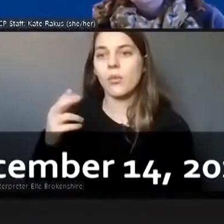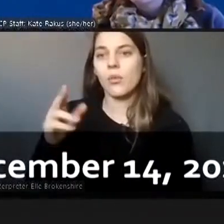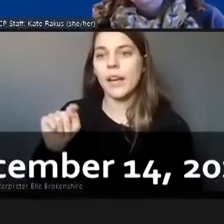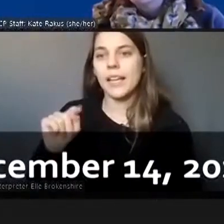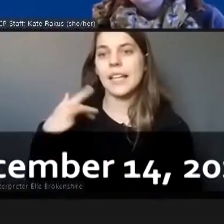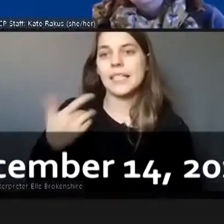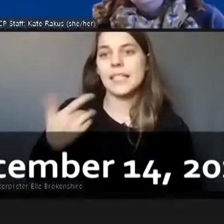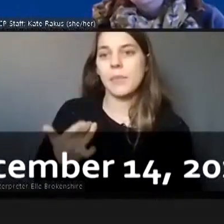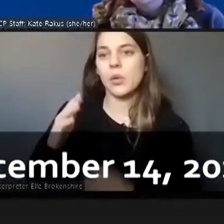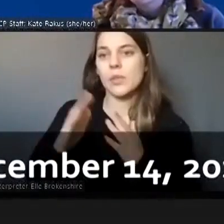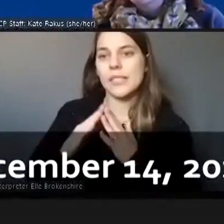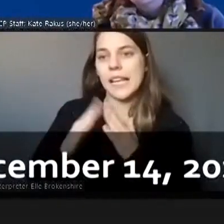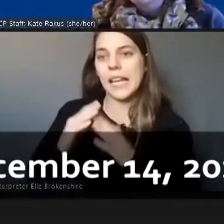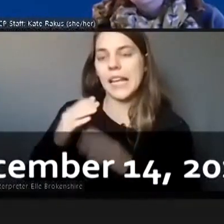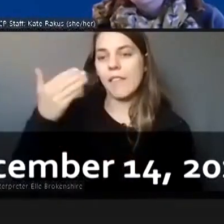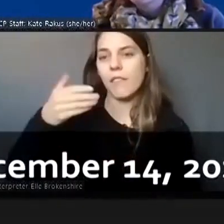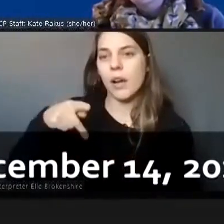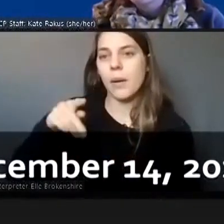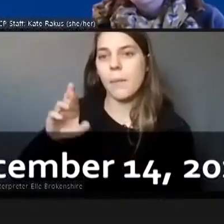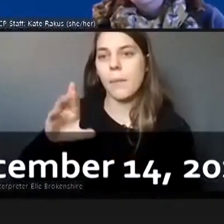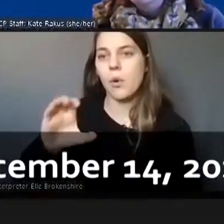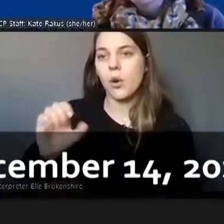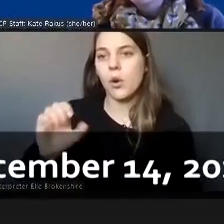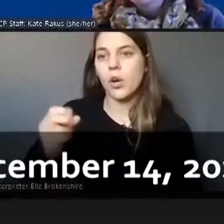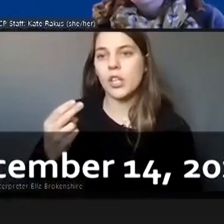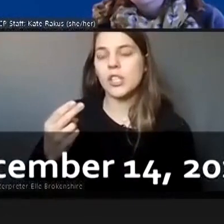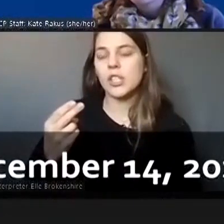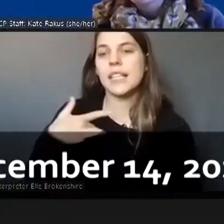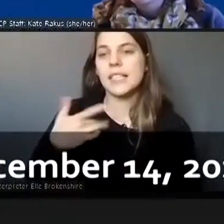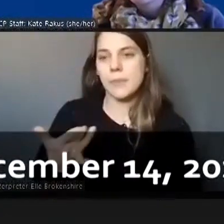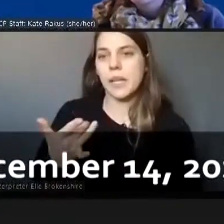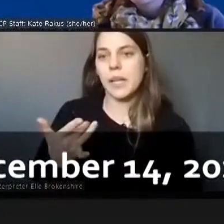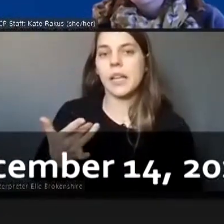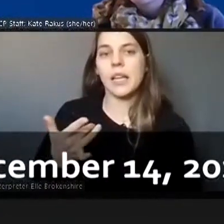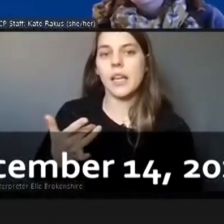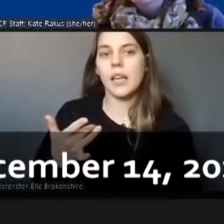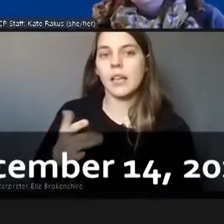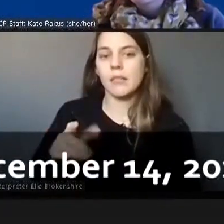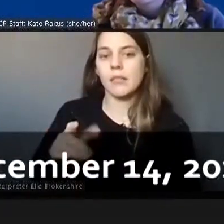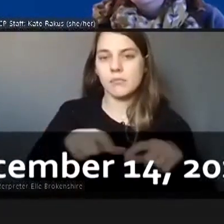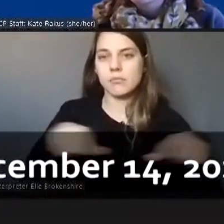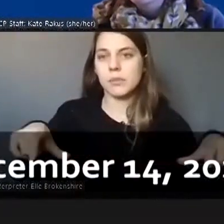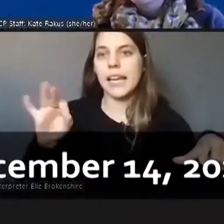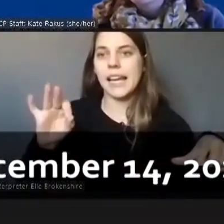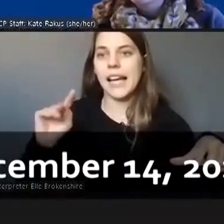rear porch, which is not more than 9 feet deep. And then